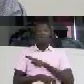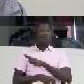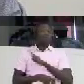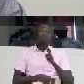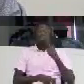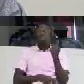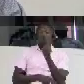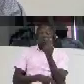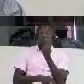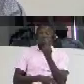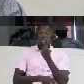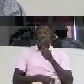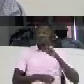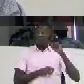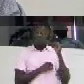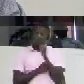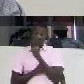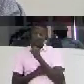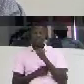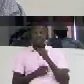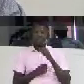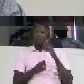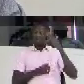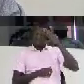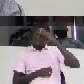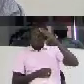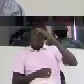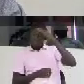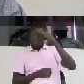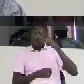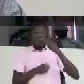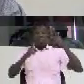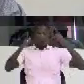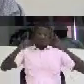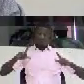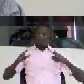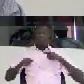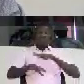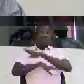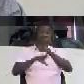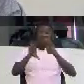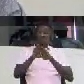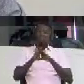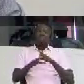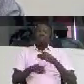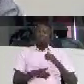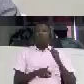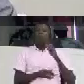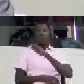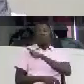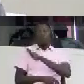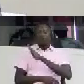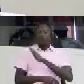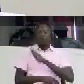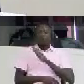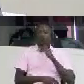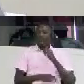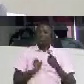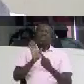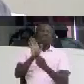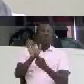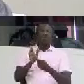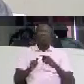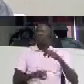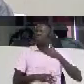not only violated the criminal laws of the land, but was also a stain on the moral